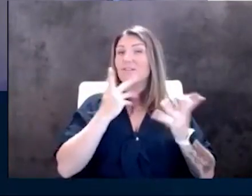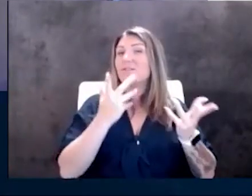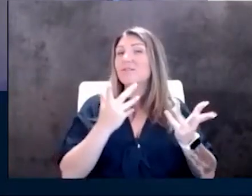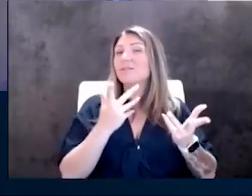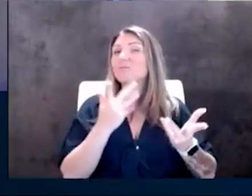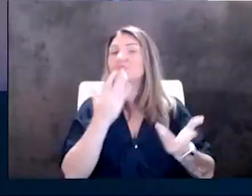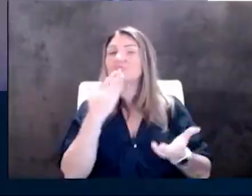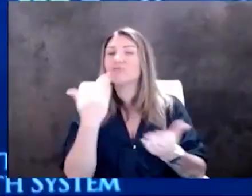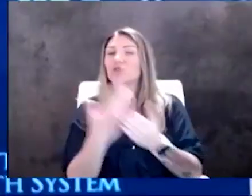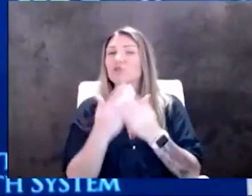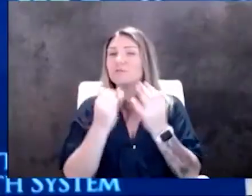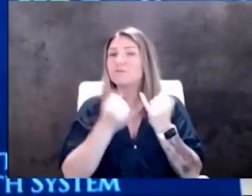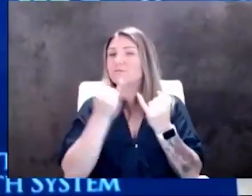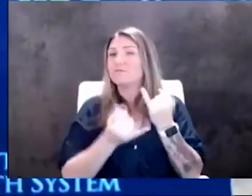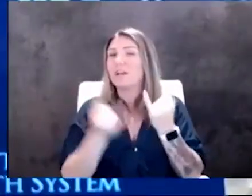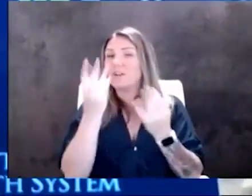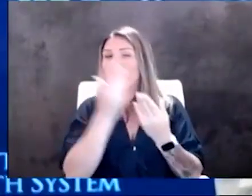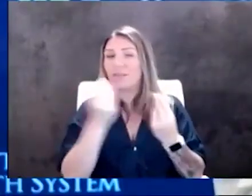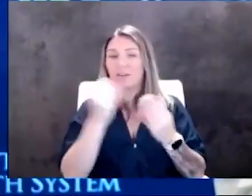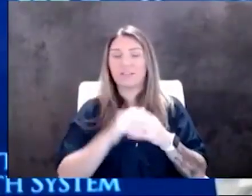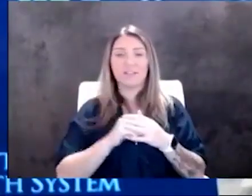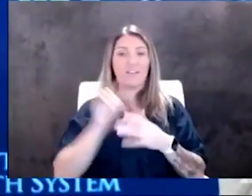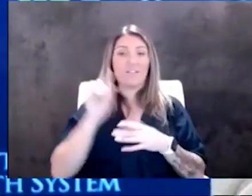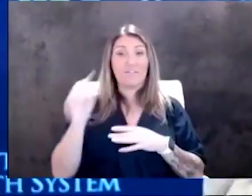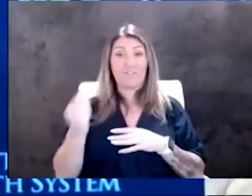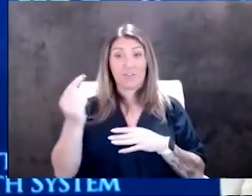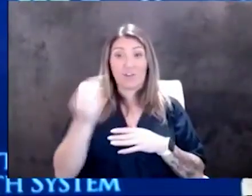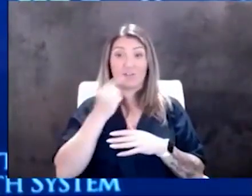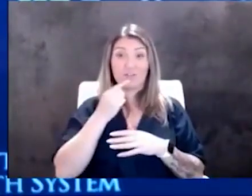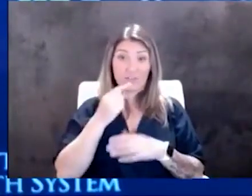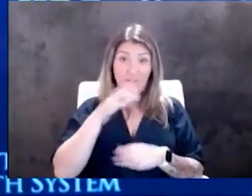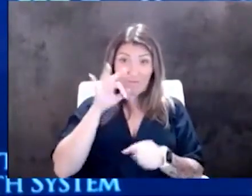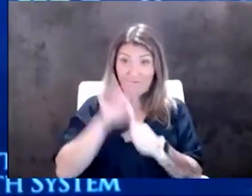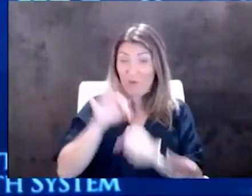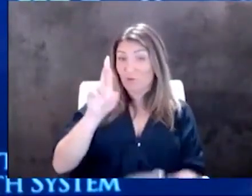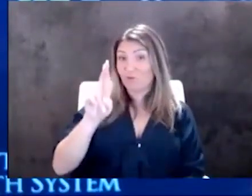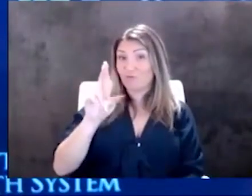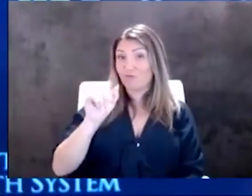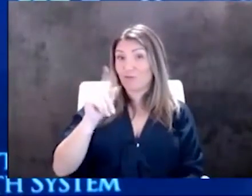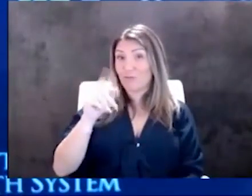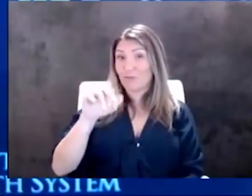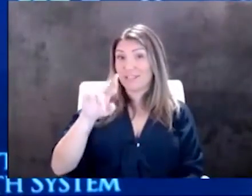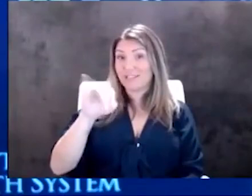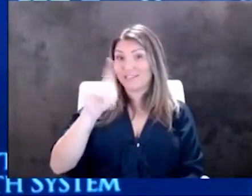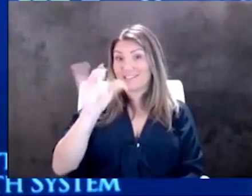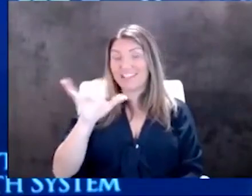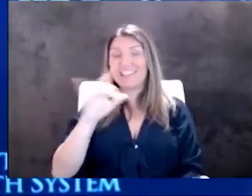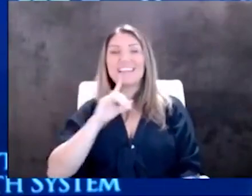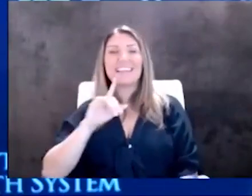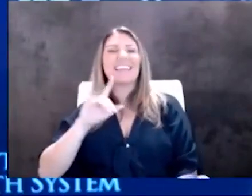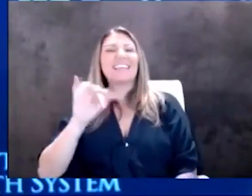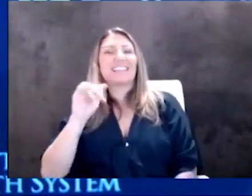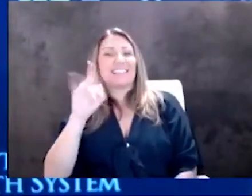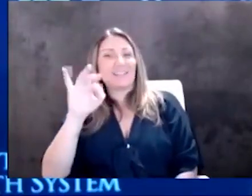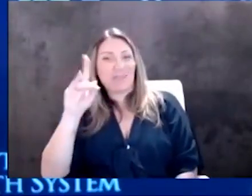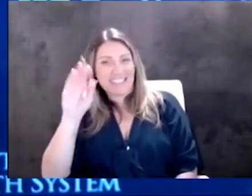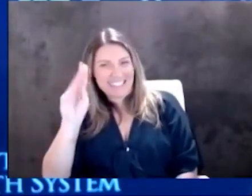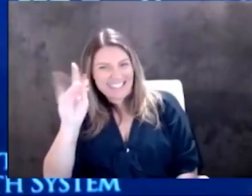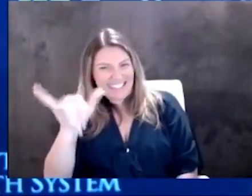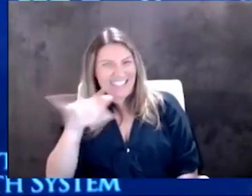Go. thought? Yeah. First of all, vote Drew Pinsky. Second of all, Dr. Drew Pinsky. Second of all, when I started in